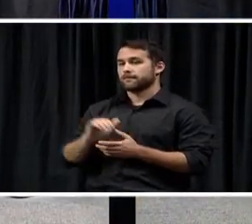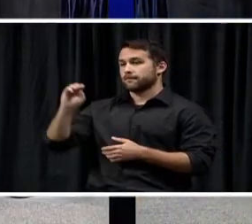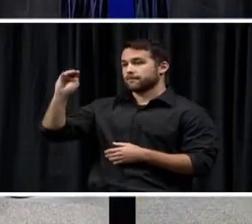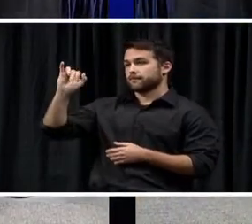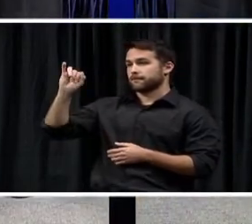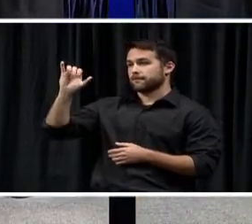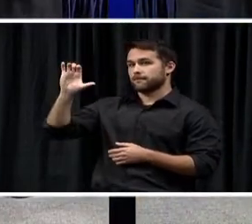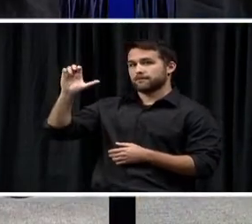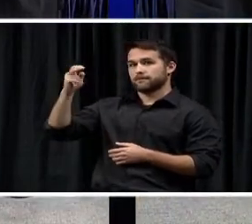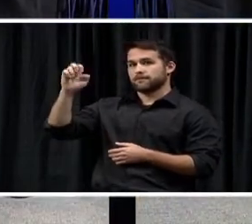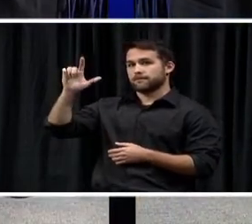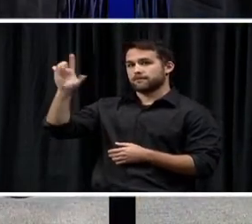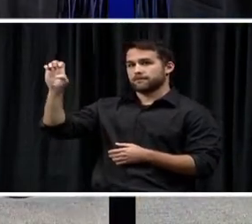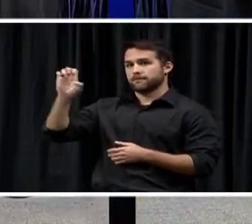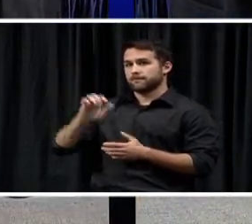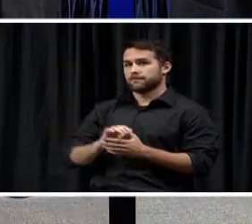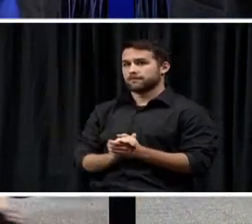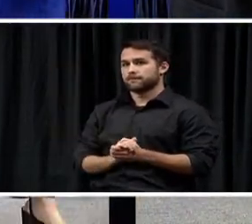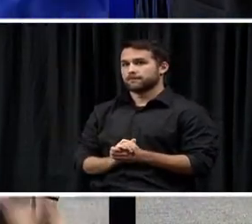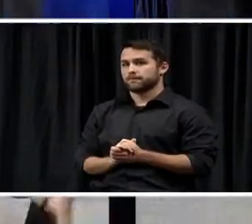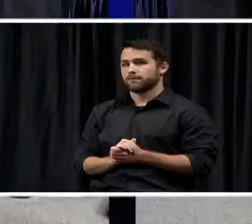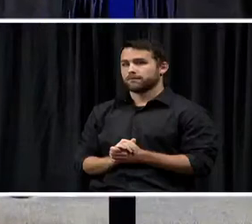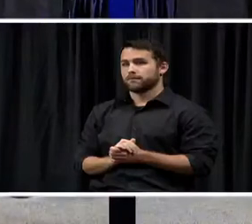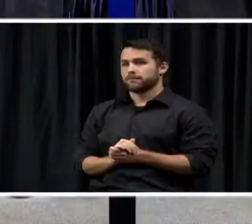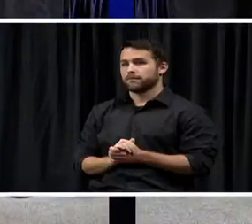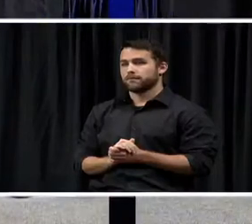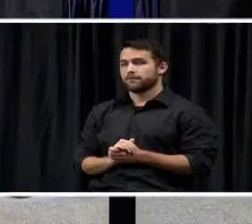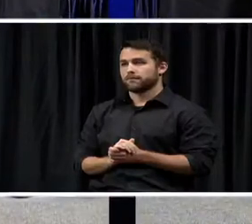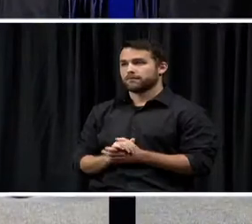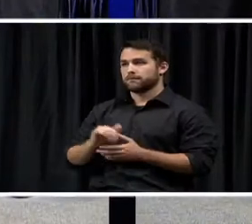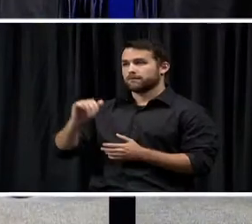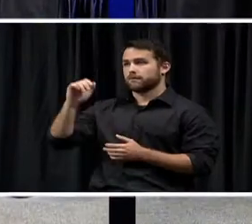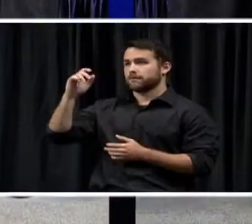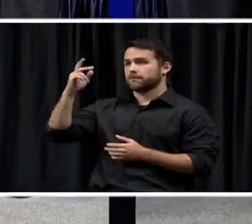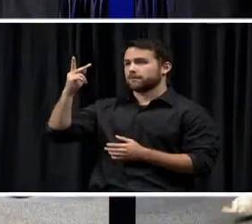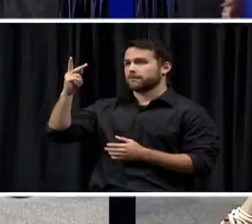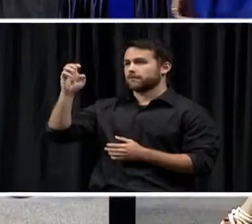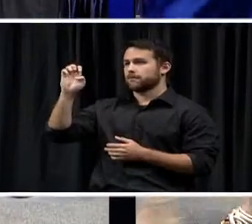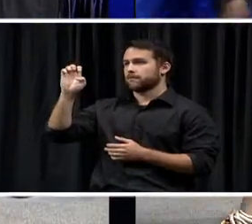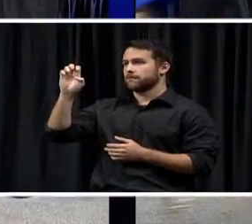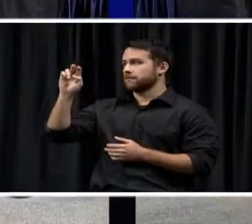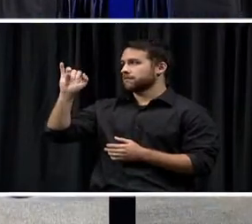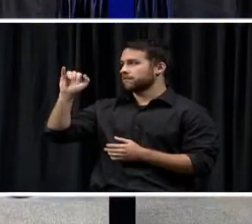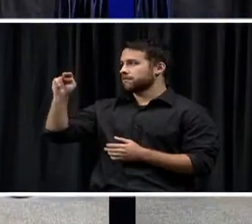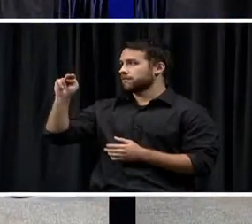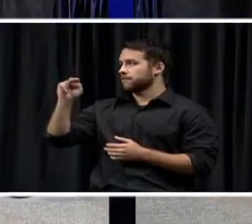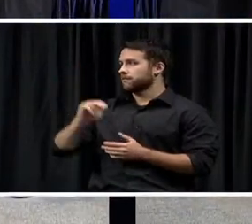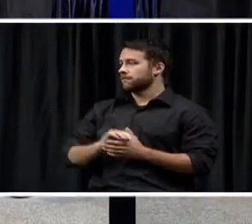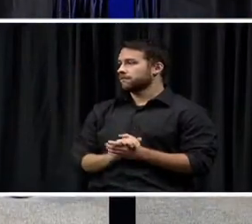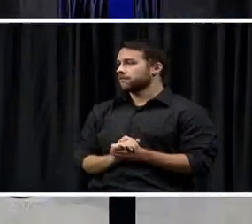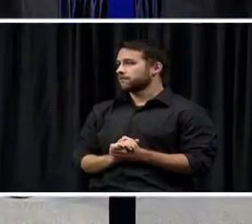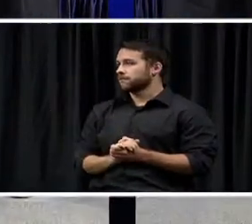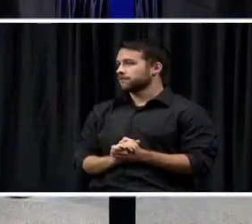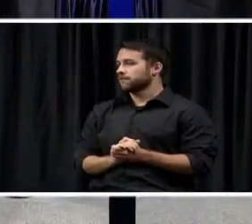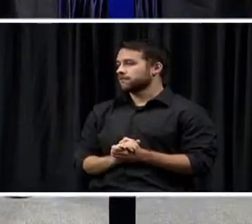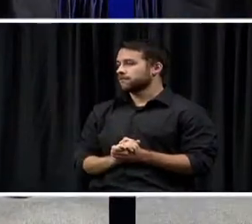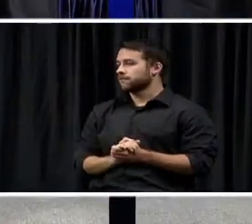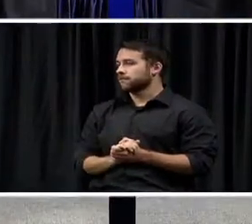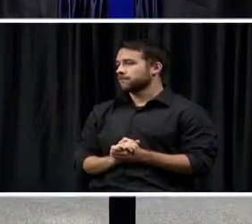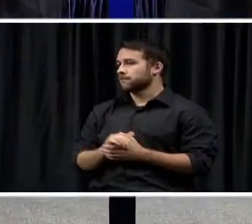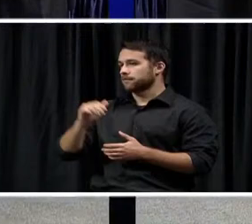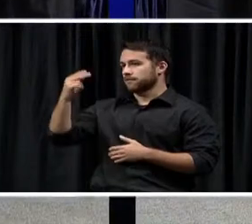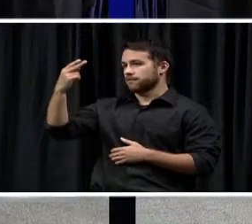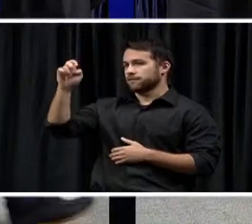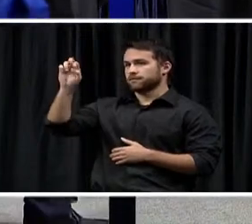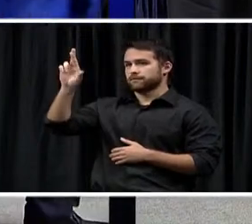Michelle Adriana Lorca Nunez. Kian Benet Lucero.